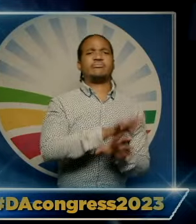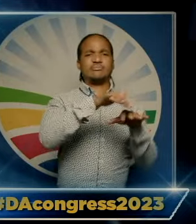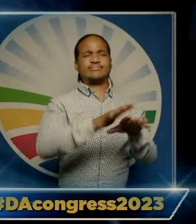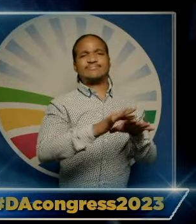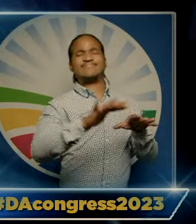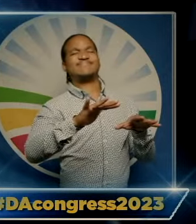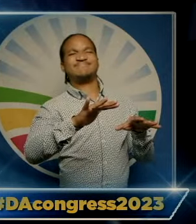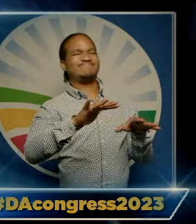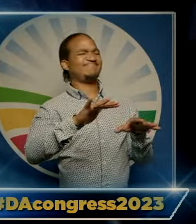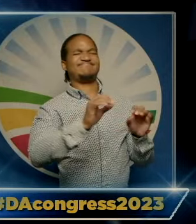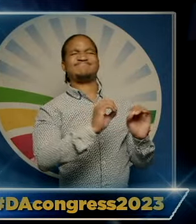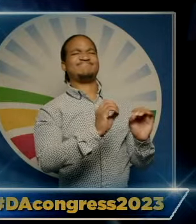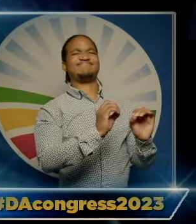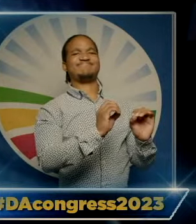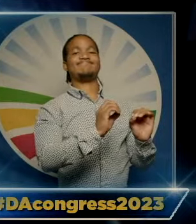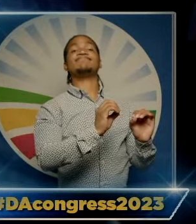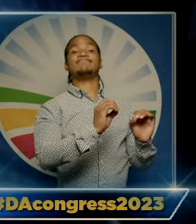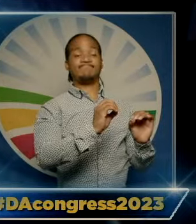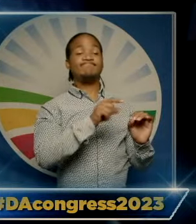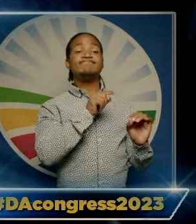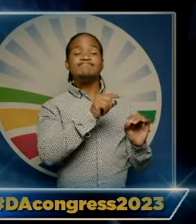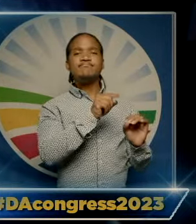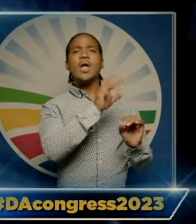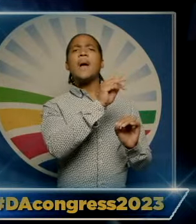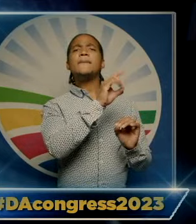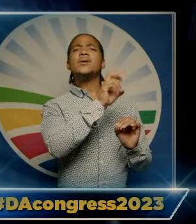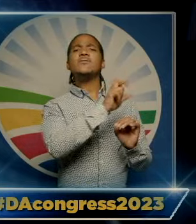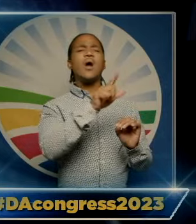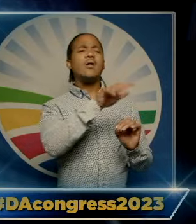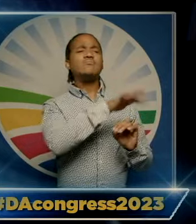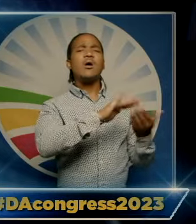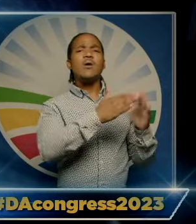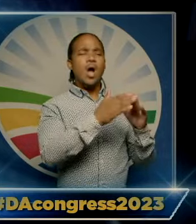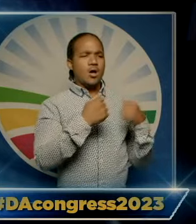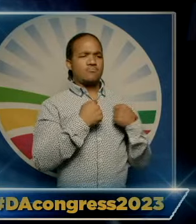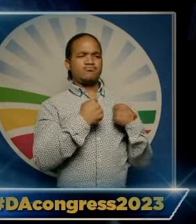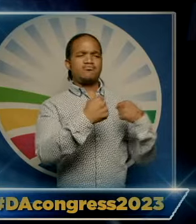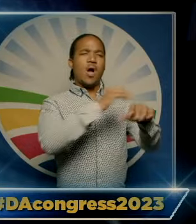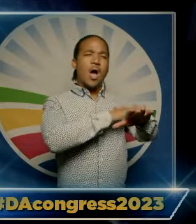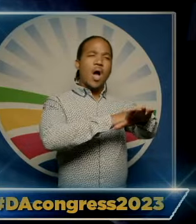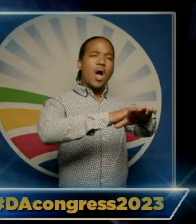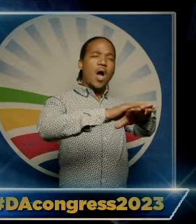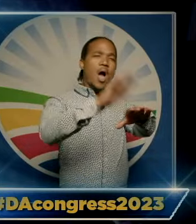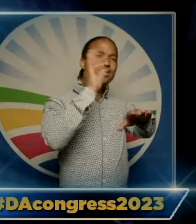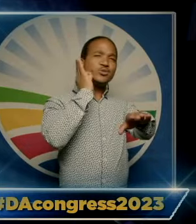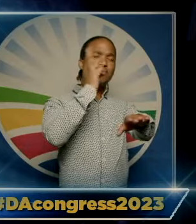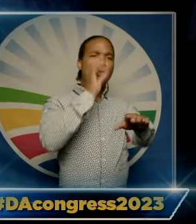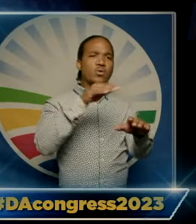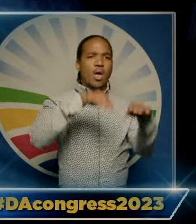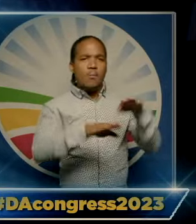Midvaal residents drive on smooth surfaced roads and potholes are quickly attended to.